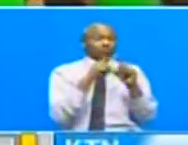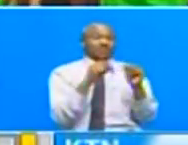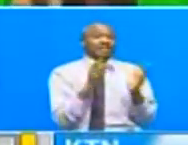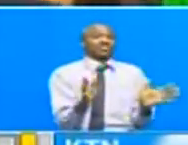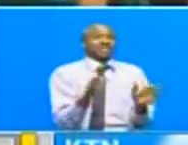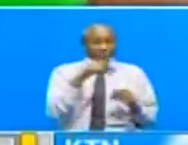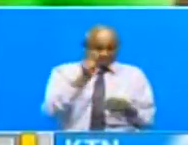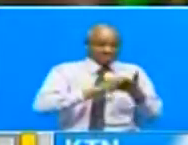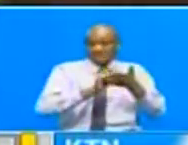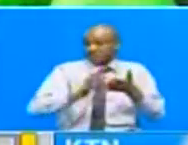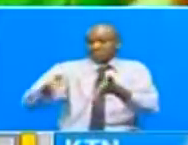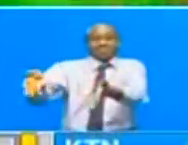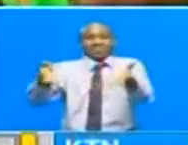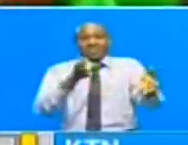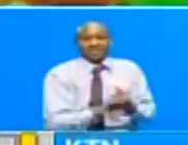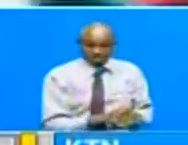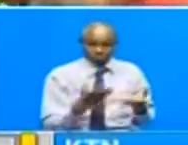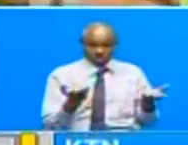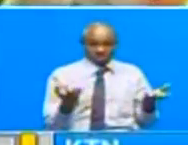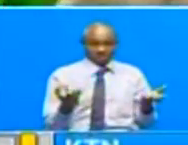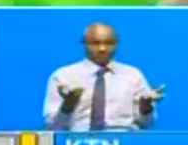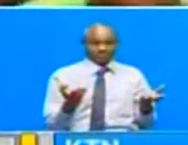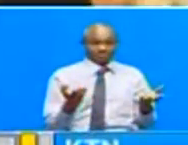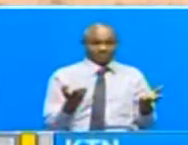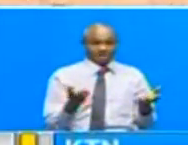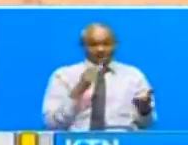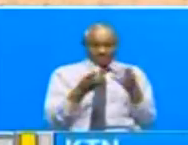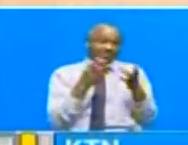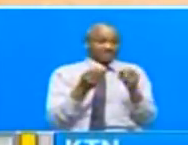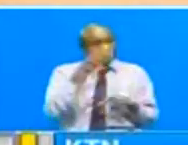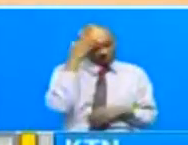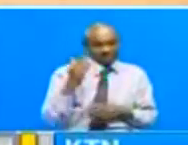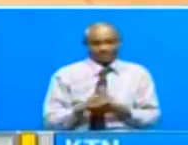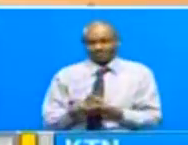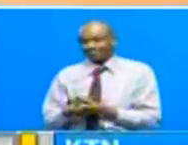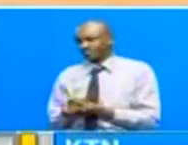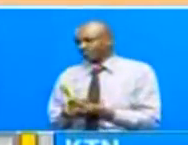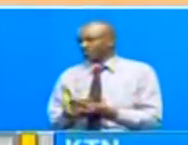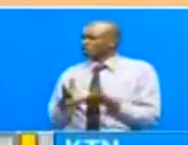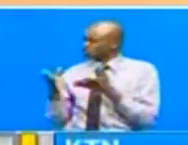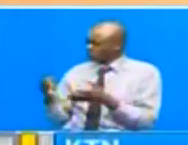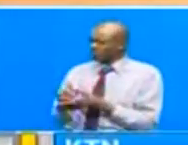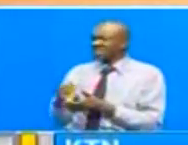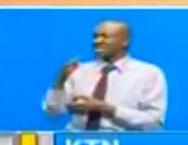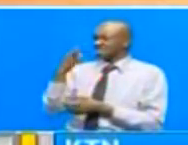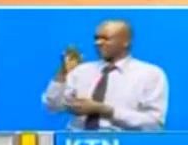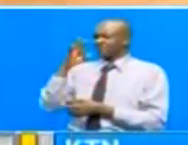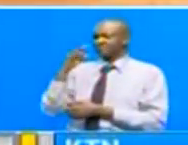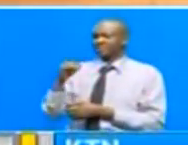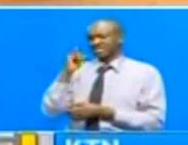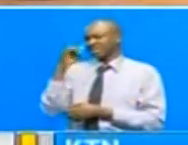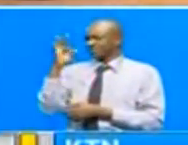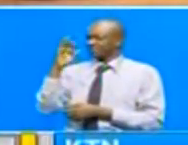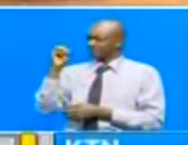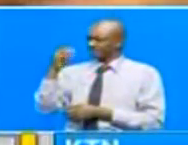Maybe you just write it somewhere. Right. You know, not to forget. Okay. So in terms of IFMIS, this has been controversial. I mean, this is